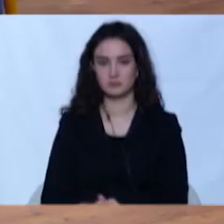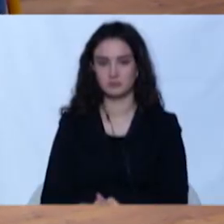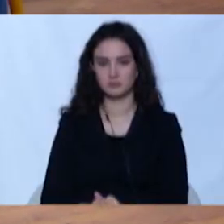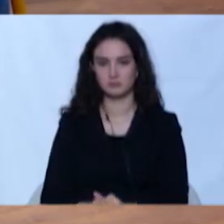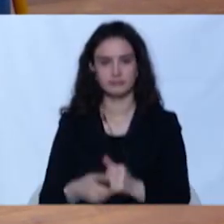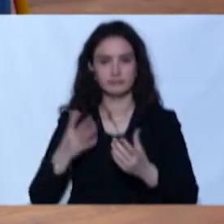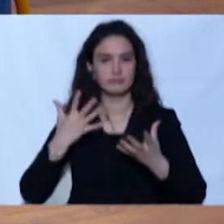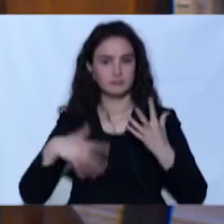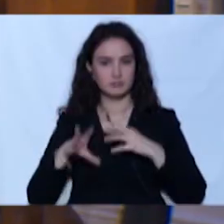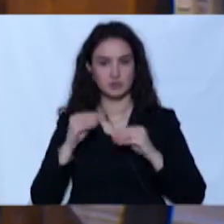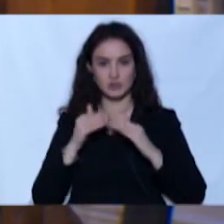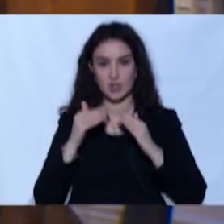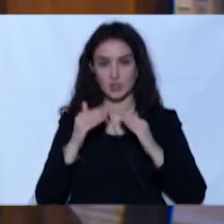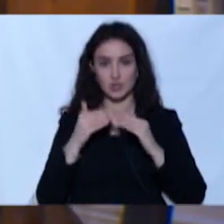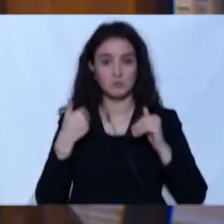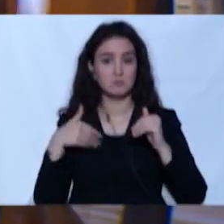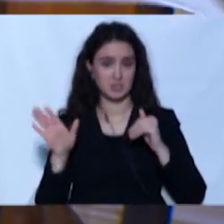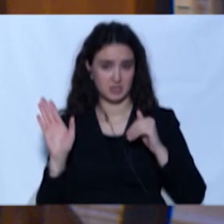They go home.